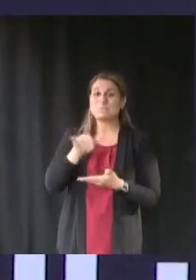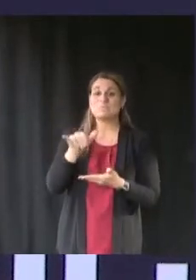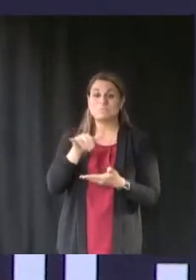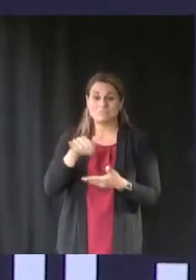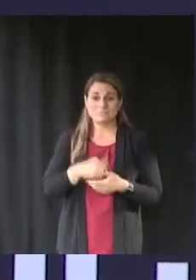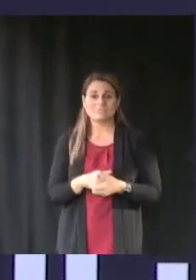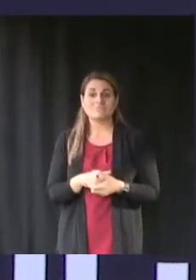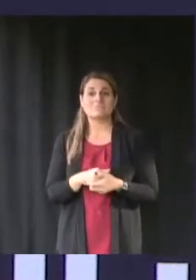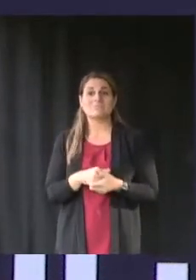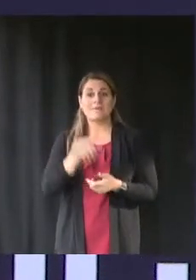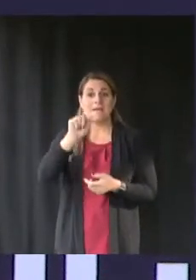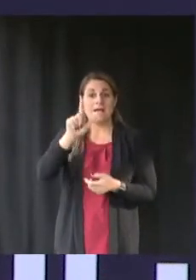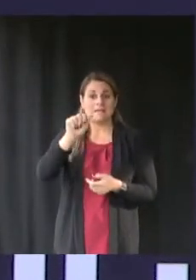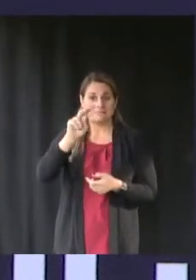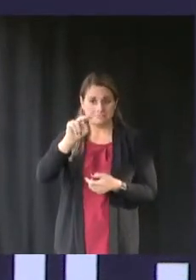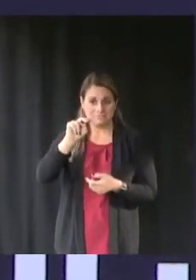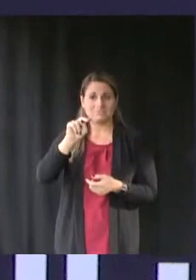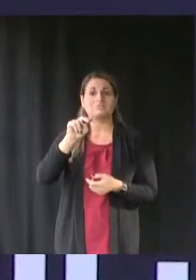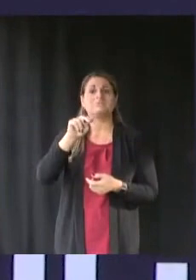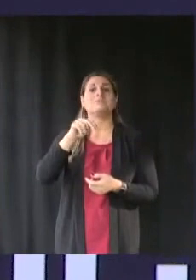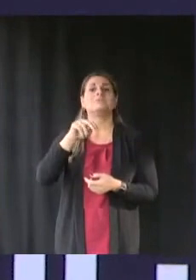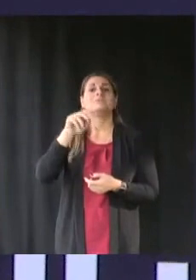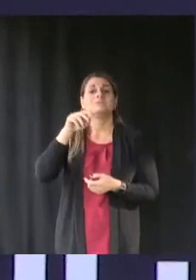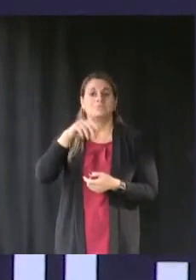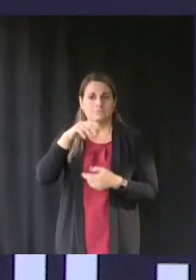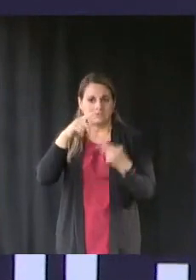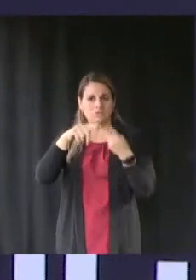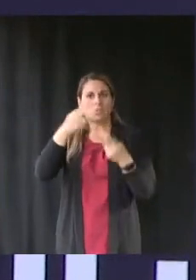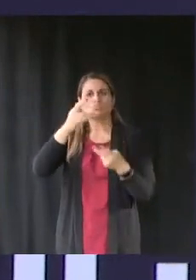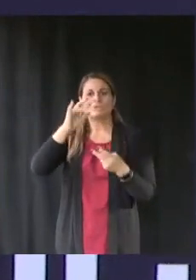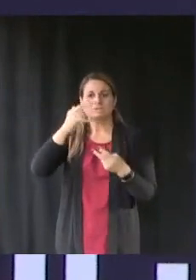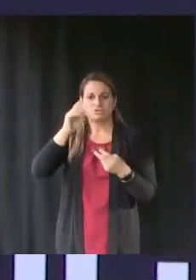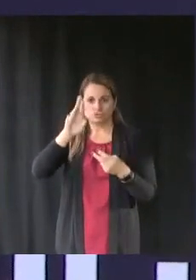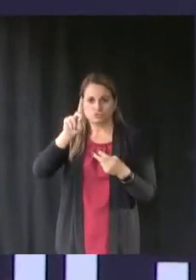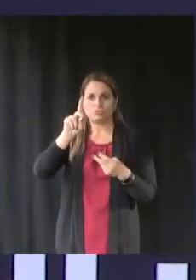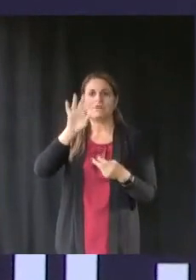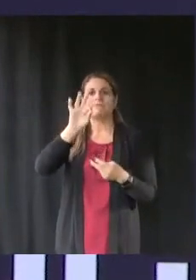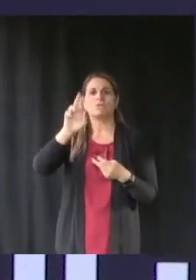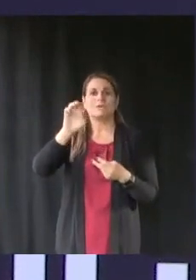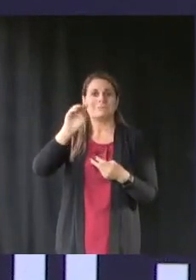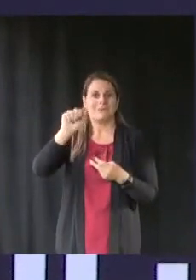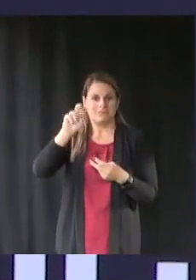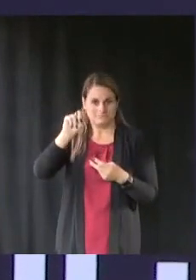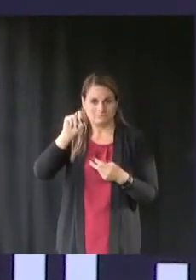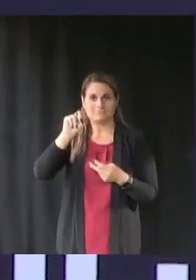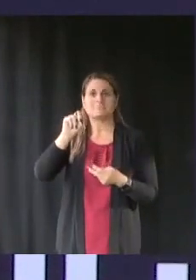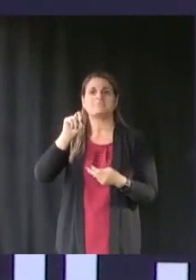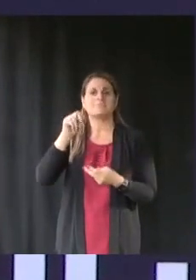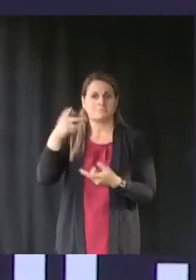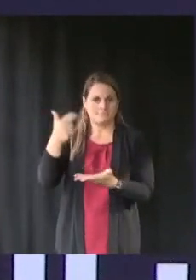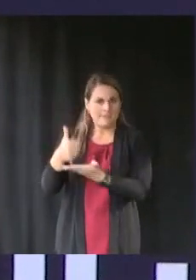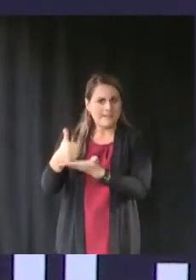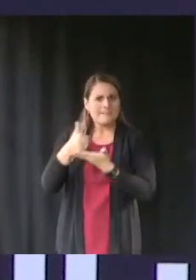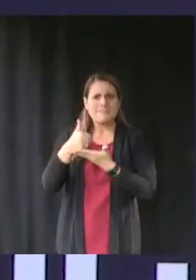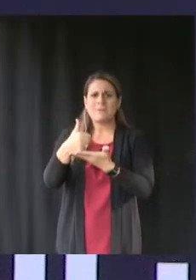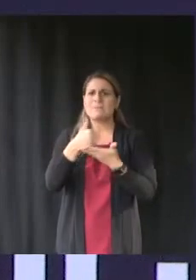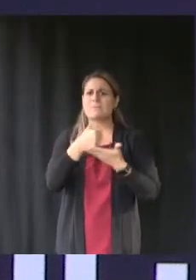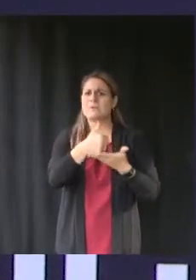Richard Friedman, two great friends, have been a tremendous help. I'm deeply grateful to them for their work and their help in putting this